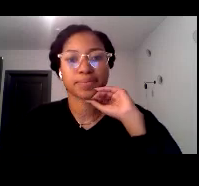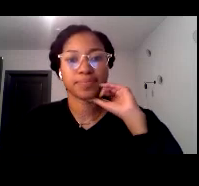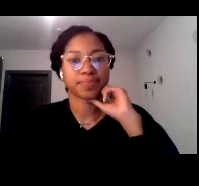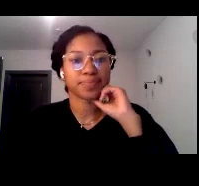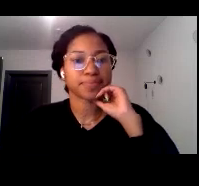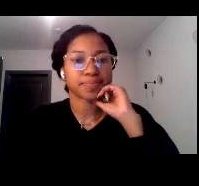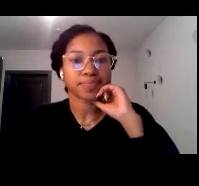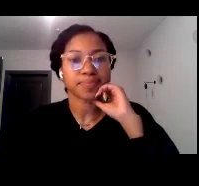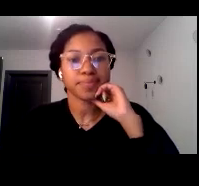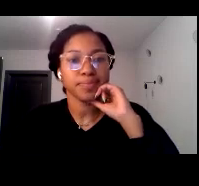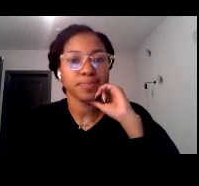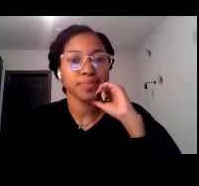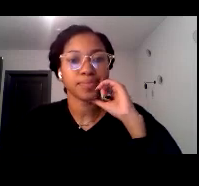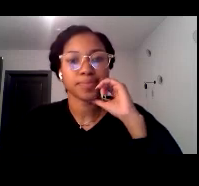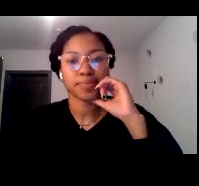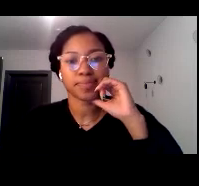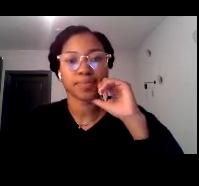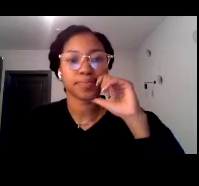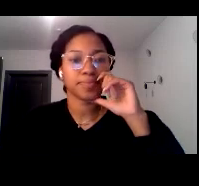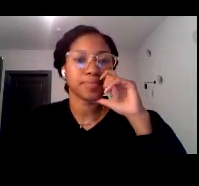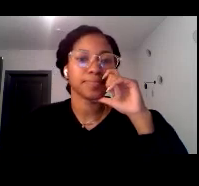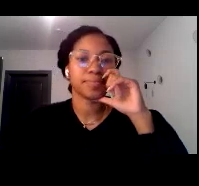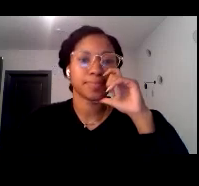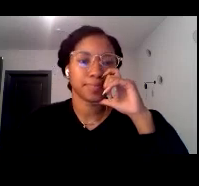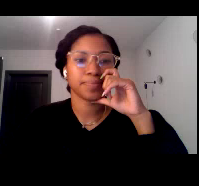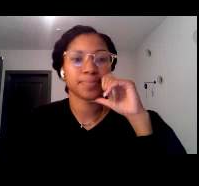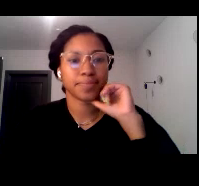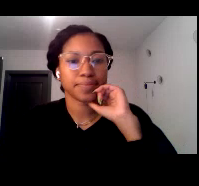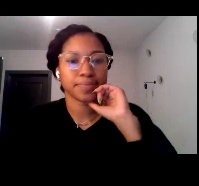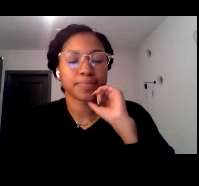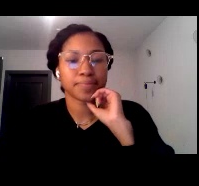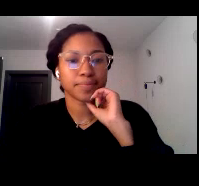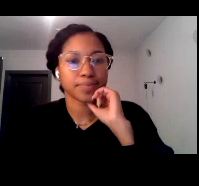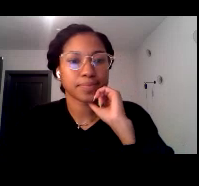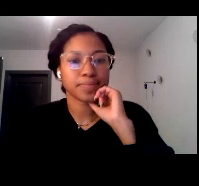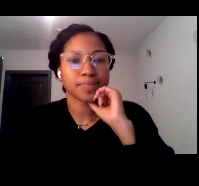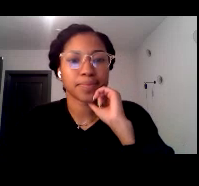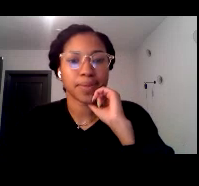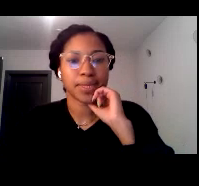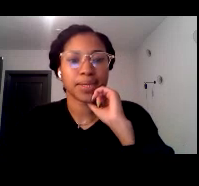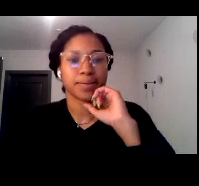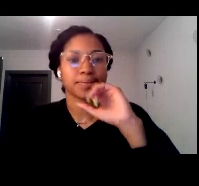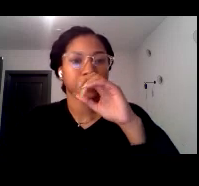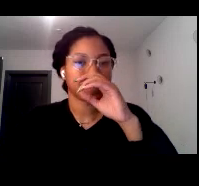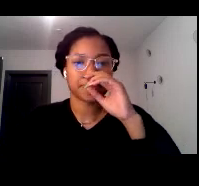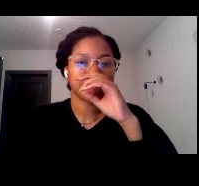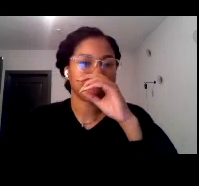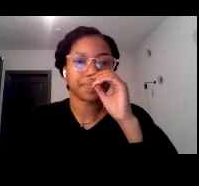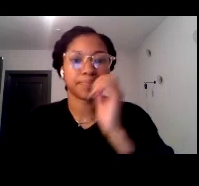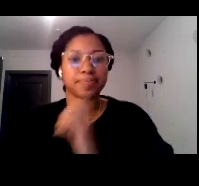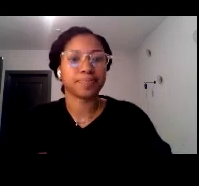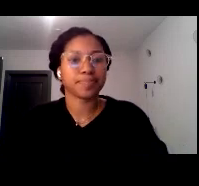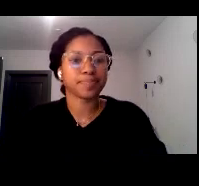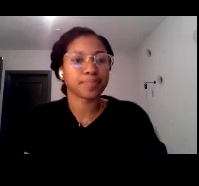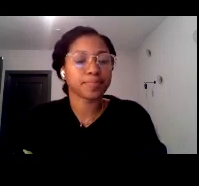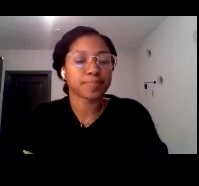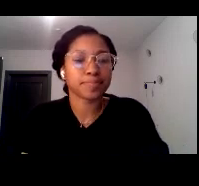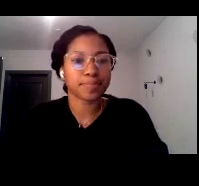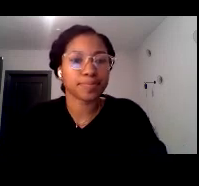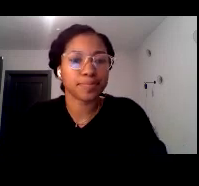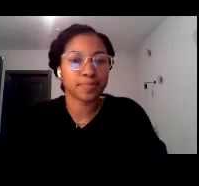So how frequently do the agencies get monitored? Like Latifa said, we will monitor, I will monitor at least once in